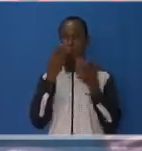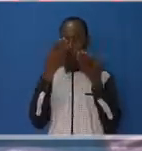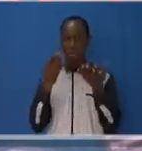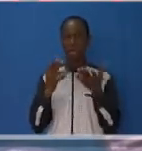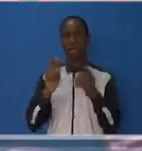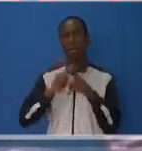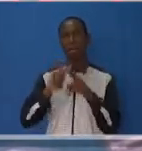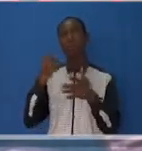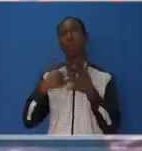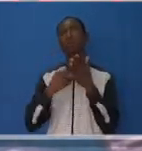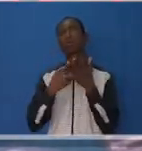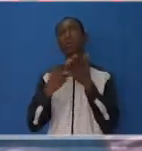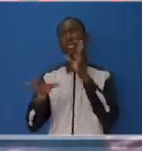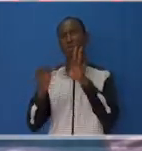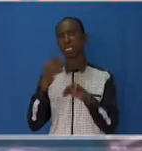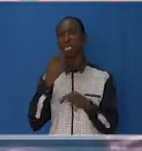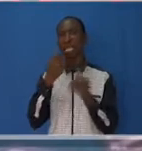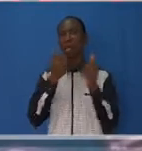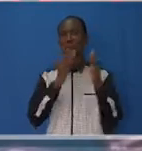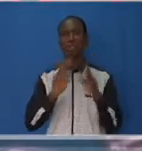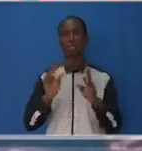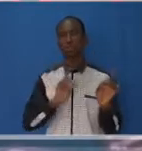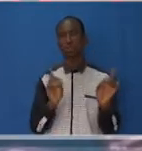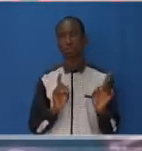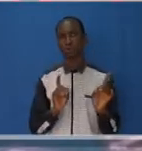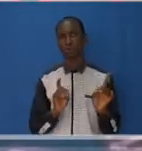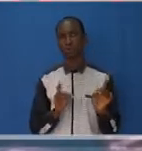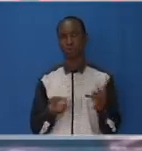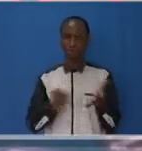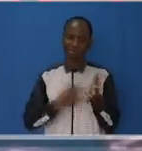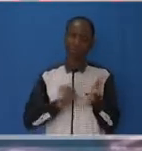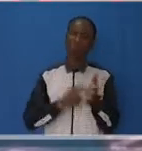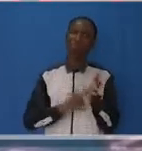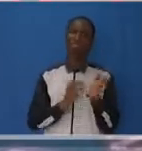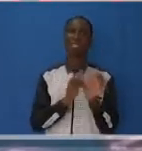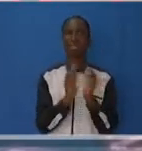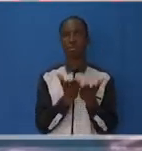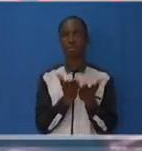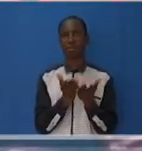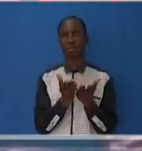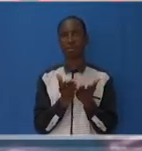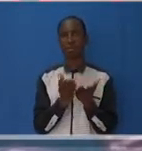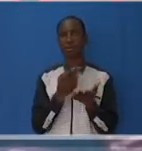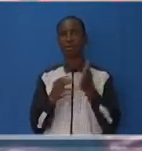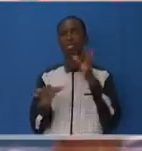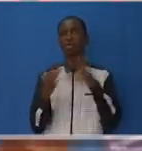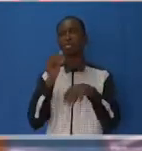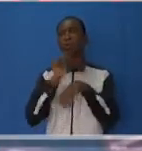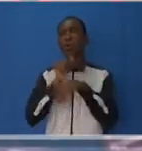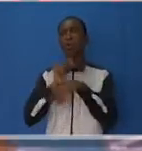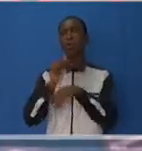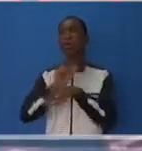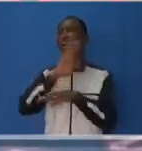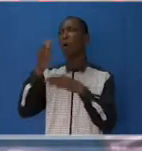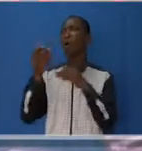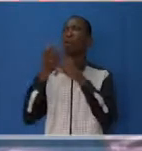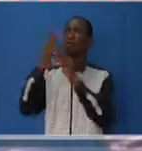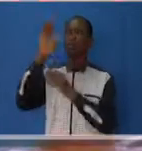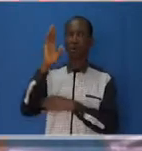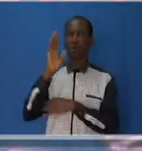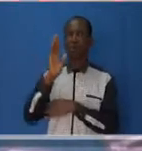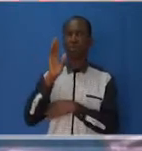ama asumafo na atwero no apamfofro no mu a hun kronkron de obeye ni nyina no eye Yankopon enum nsem odigu